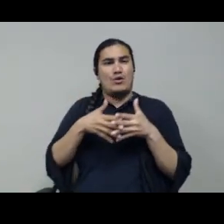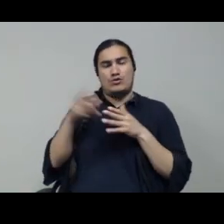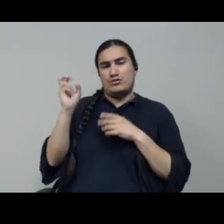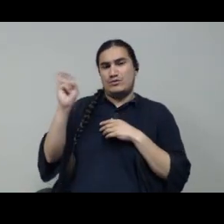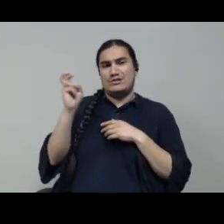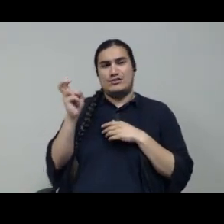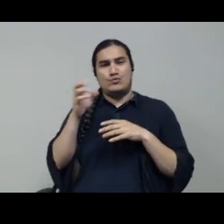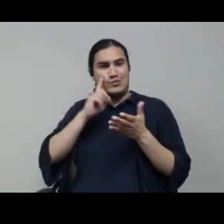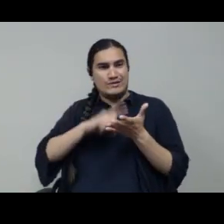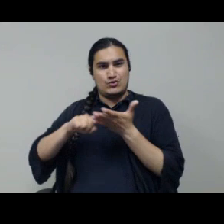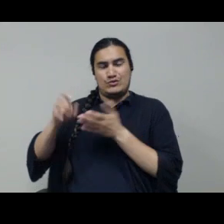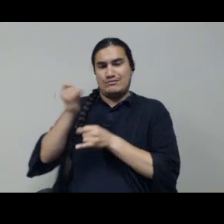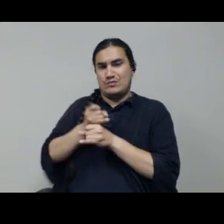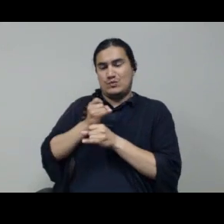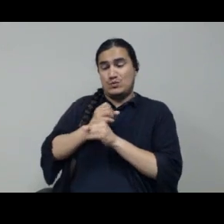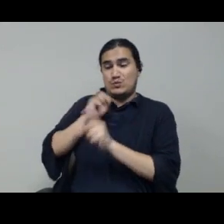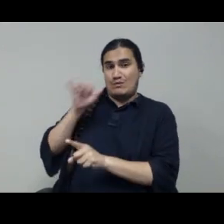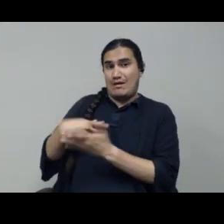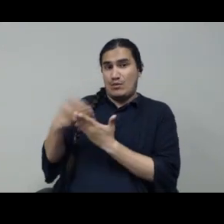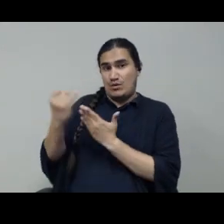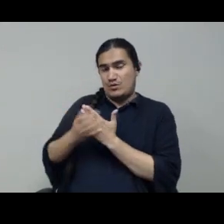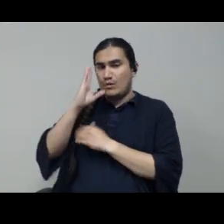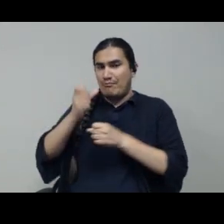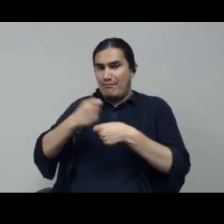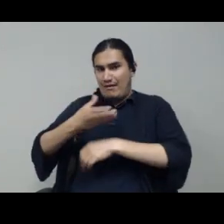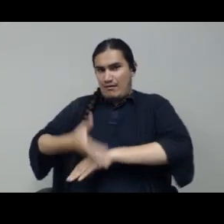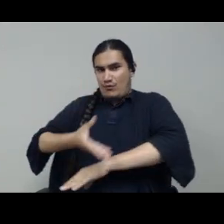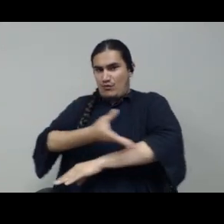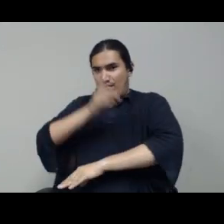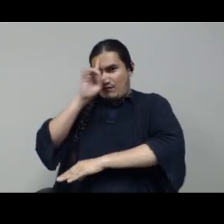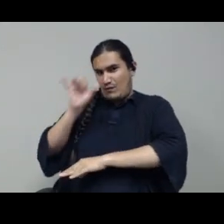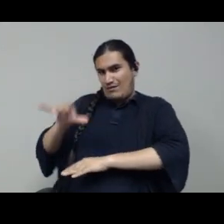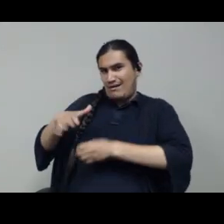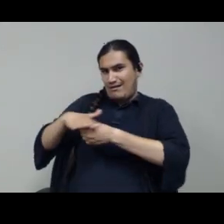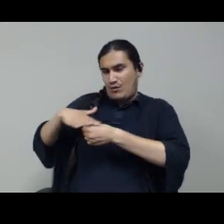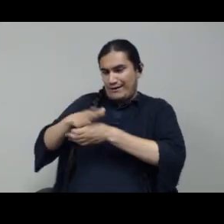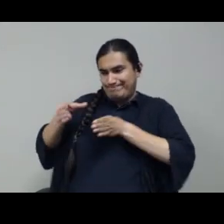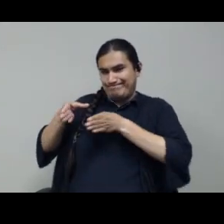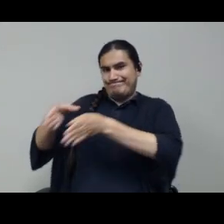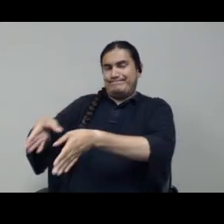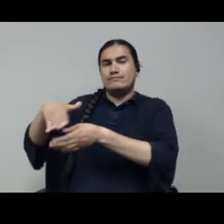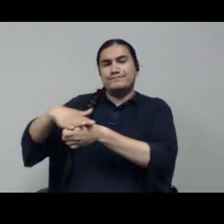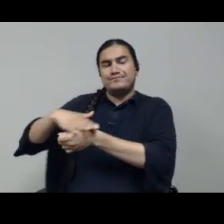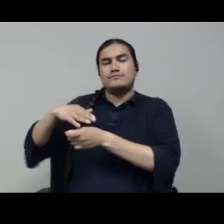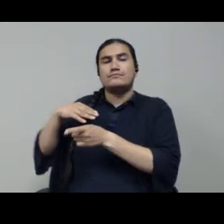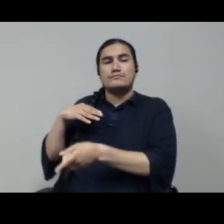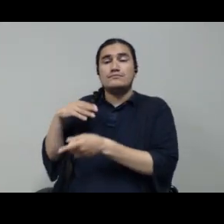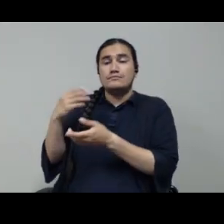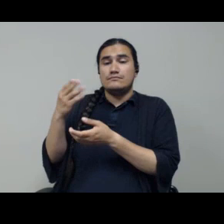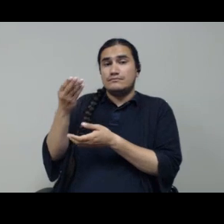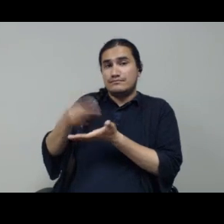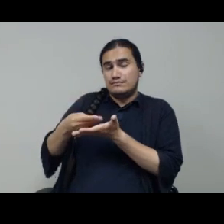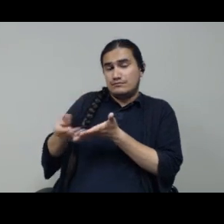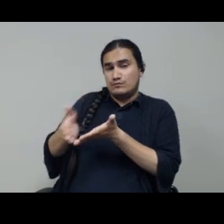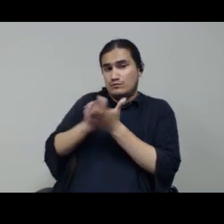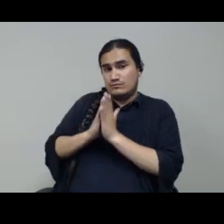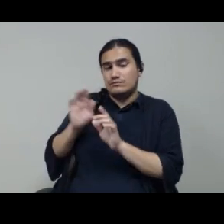Institute. So the project will make improvements on that segment. Some of the money requested is